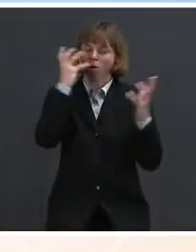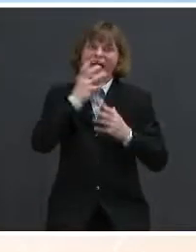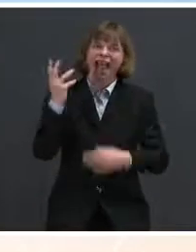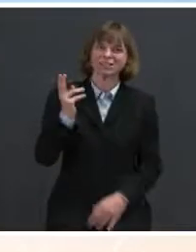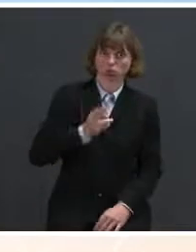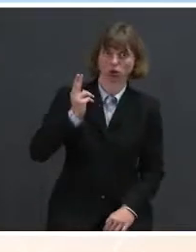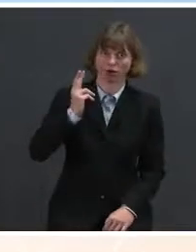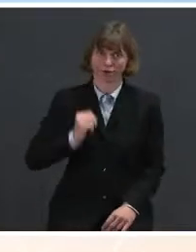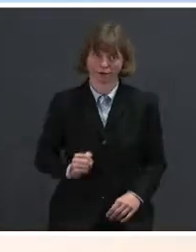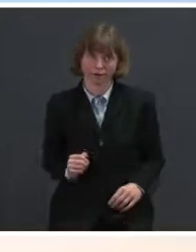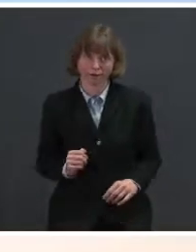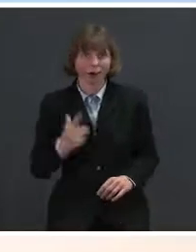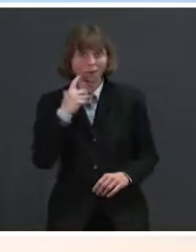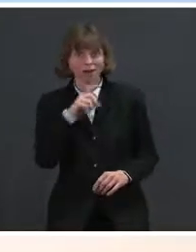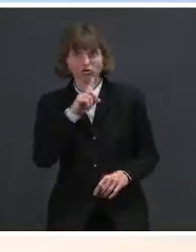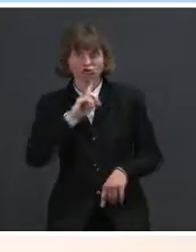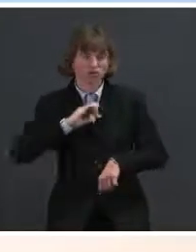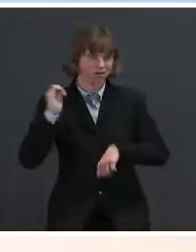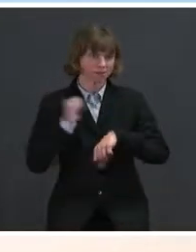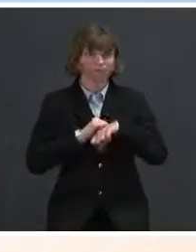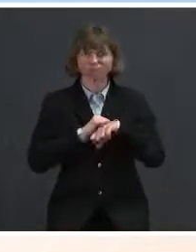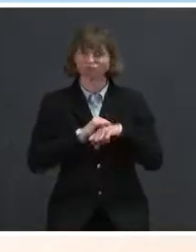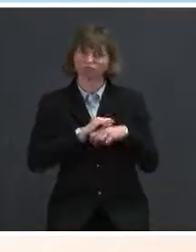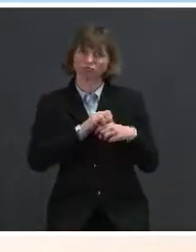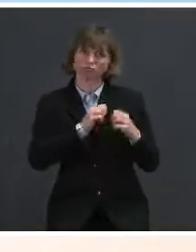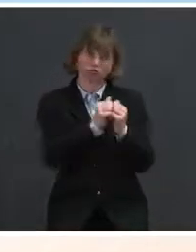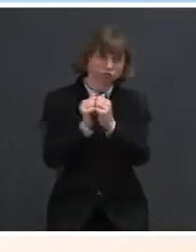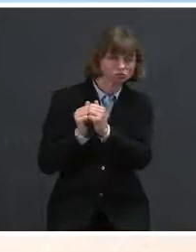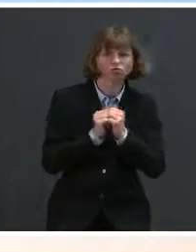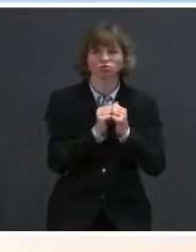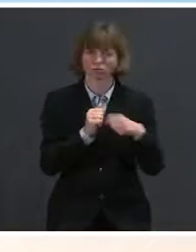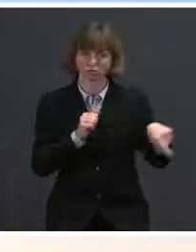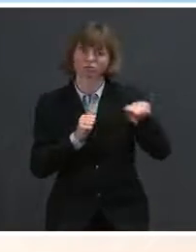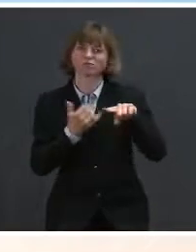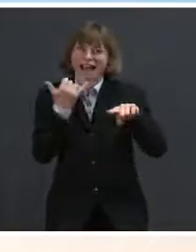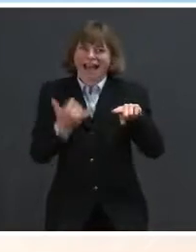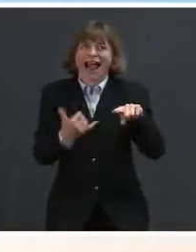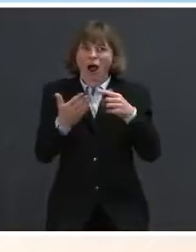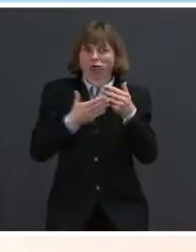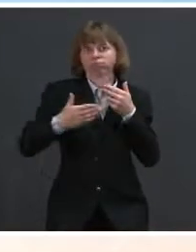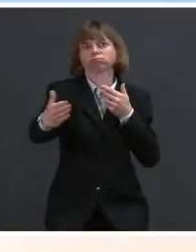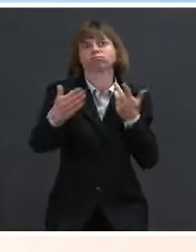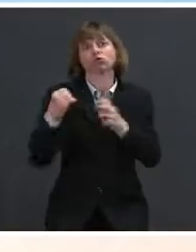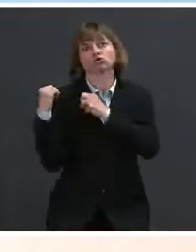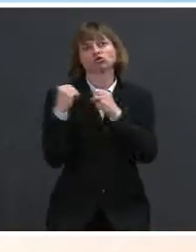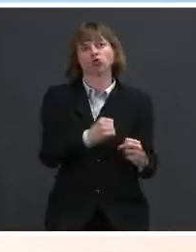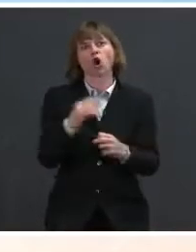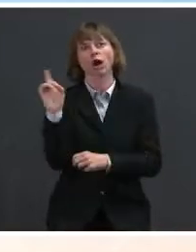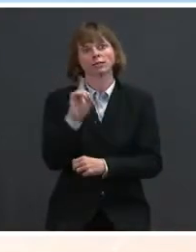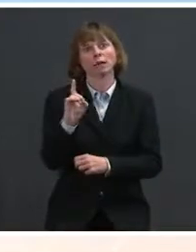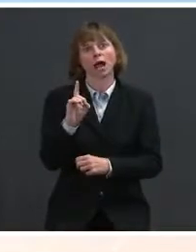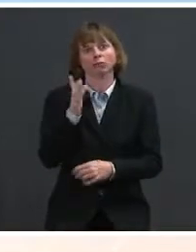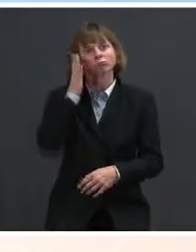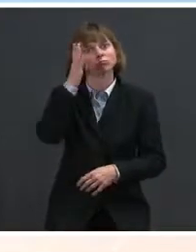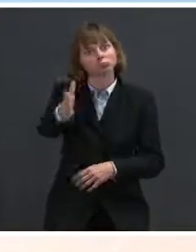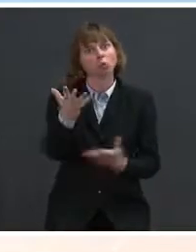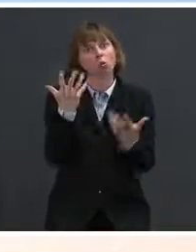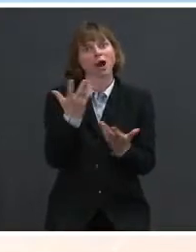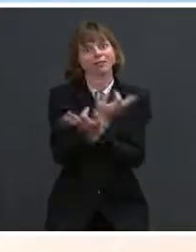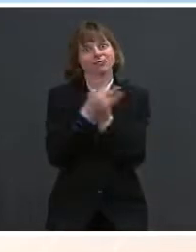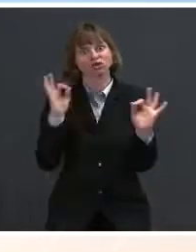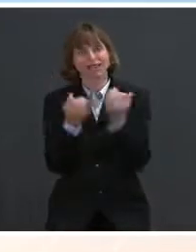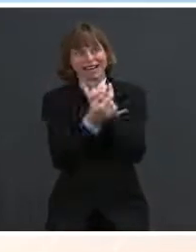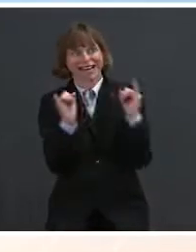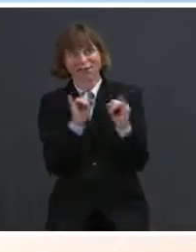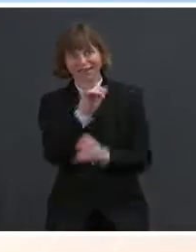a group of strong democracies that will work together going forward to secure a free and open Indo-Pacific.